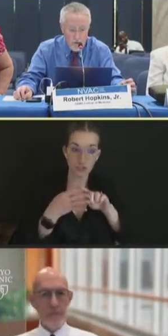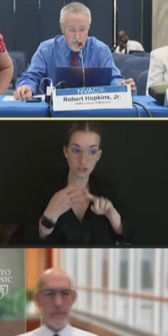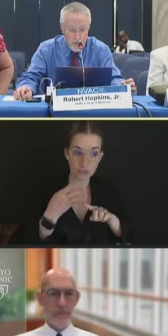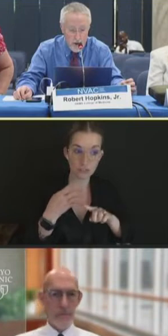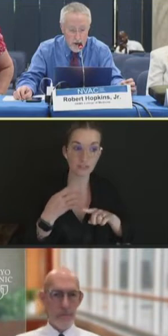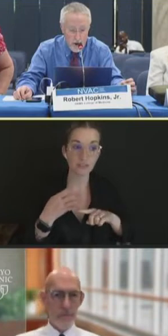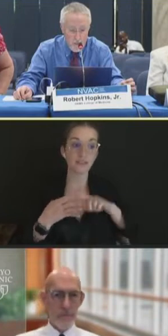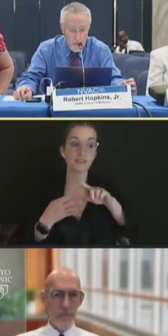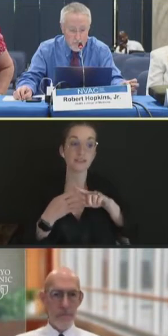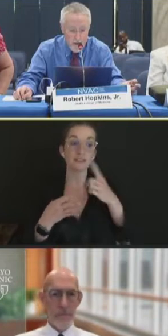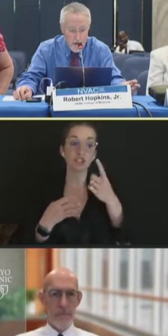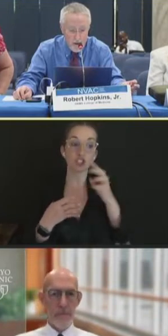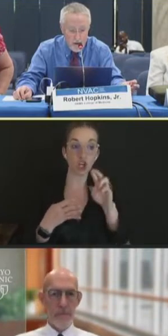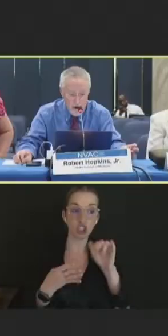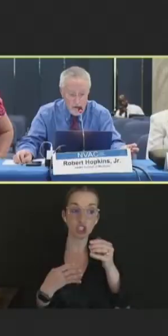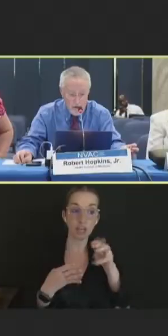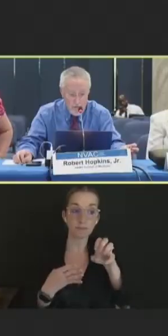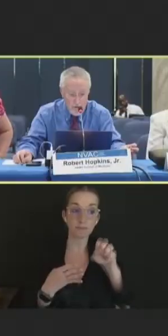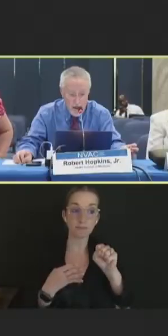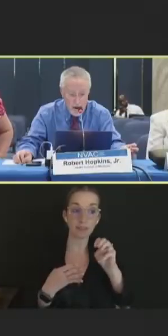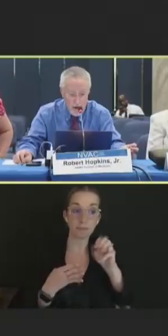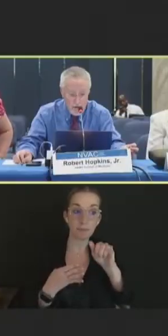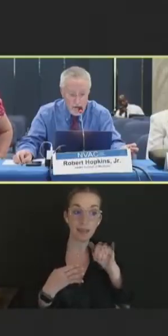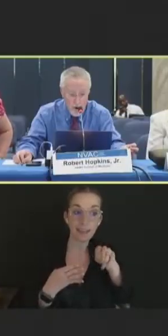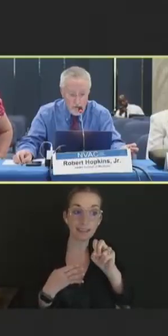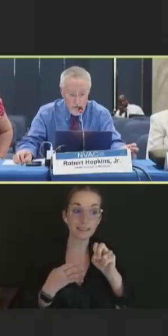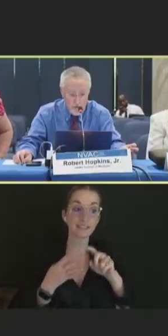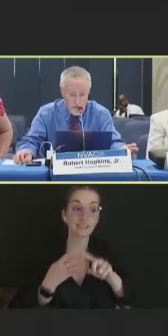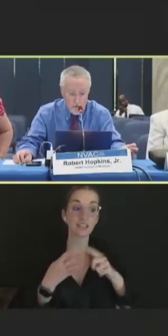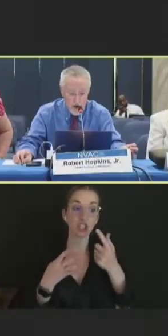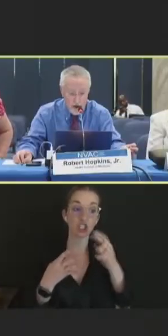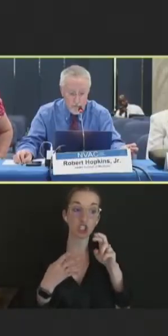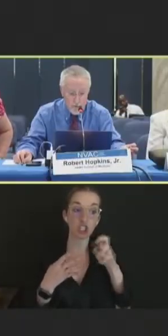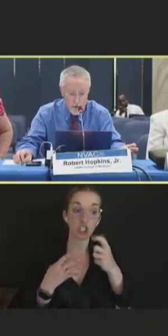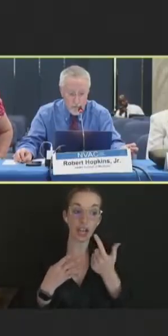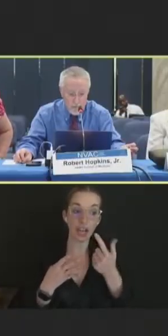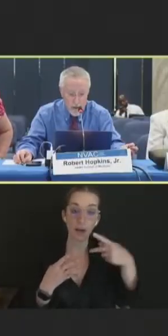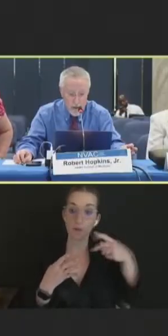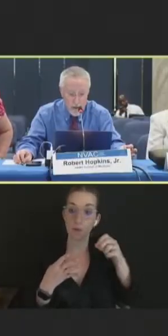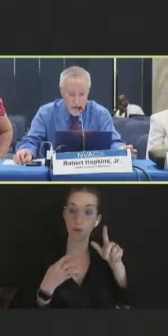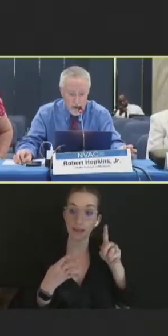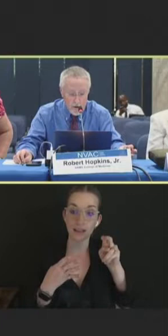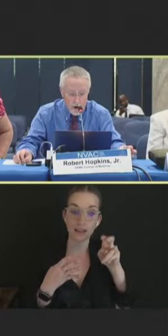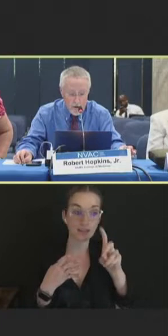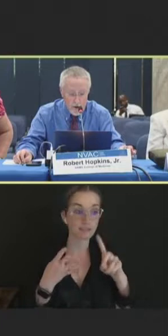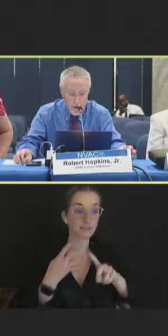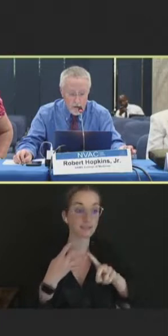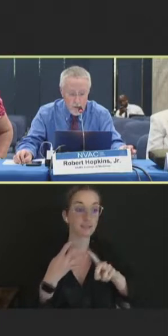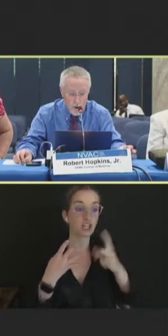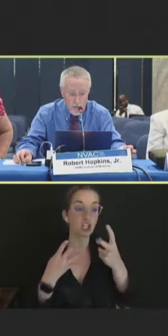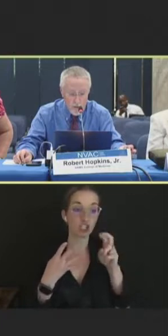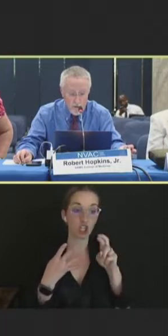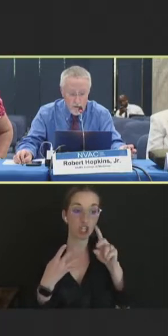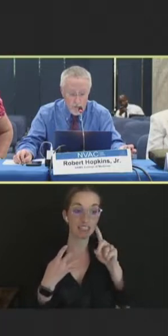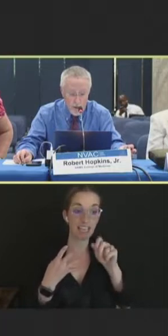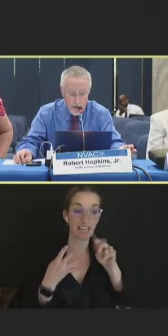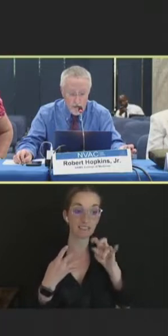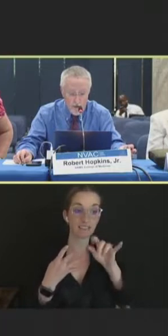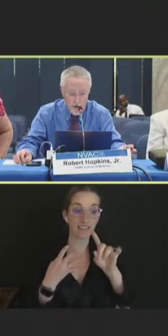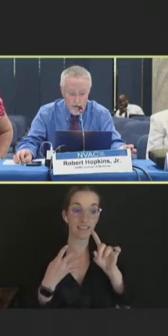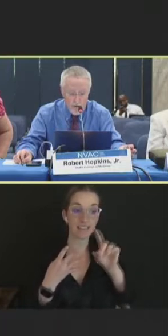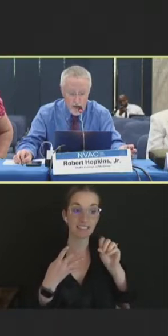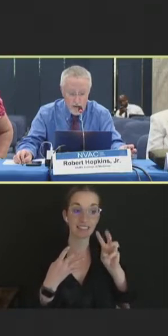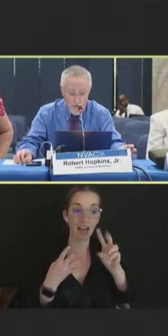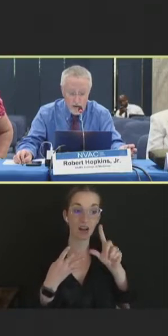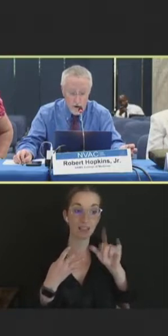Poland from Mayo, Dr. David Dowling from Boston Children's Hospital, and Dr. Nicholas Wolgemuth from Kansas